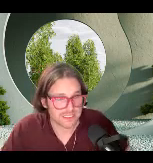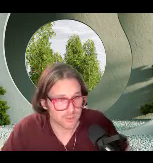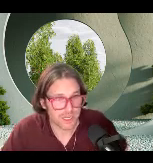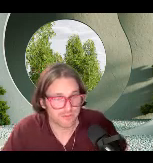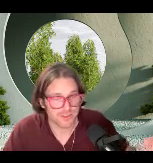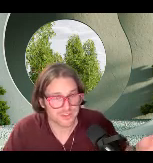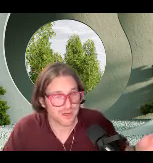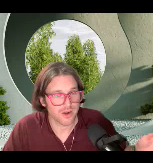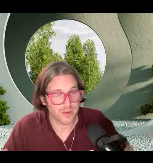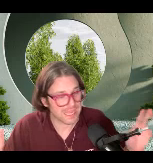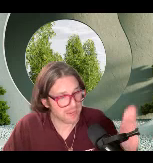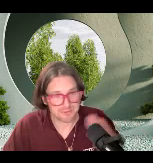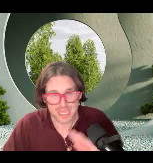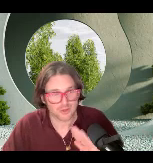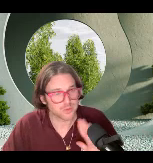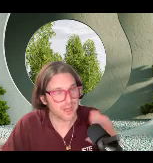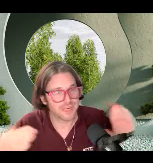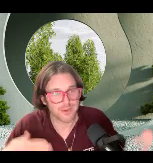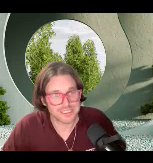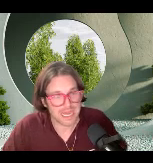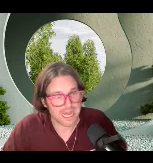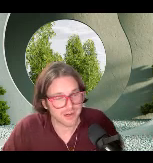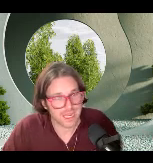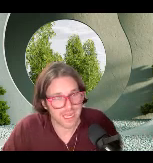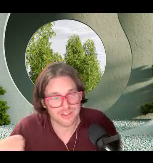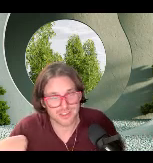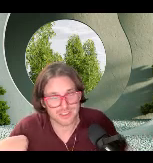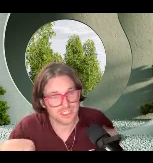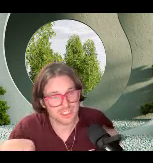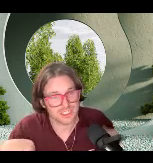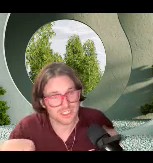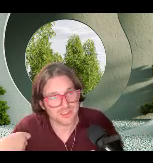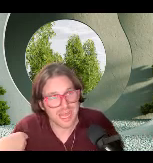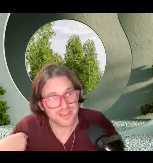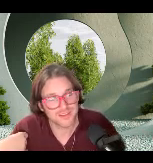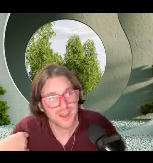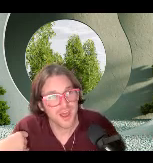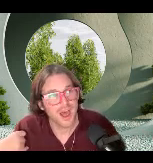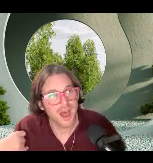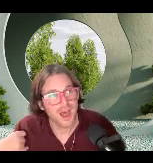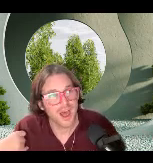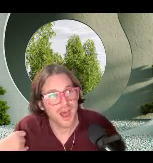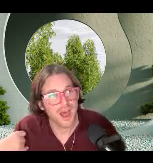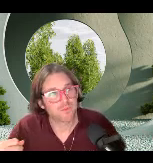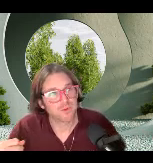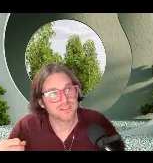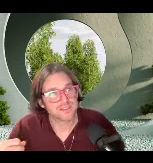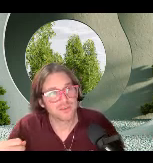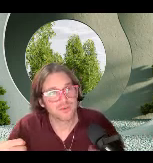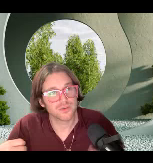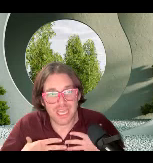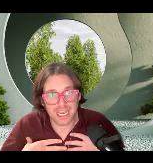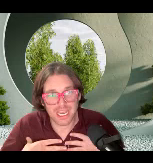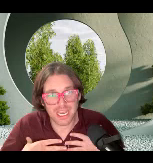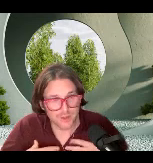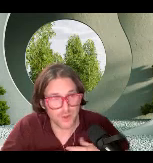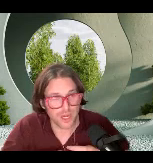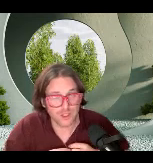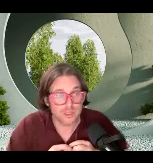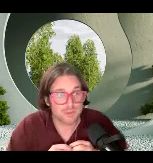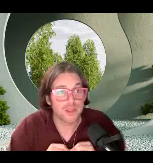admit that when I came from K through 12 and I went to higher ed and I started teaching my first class, I was used to K